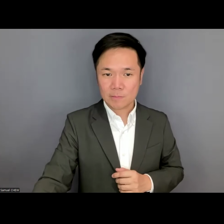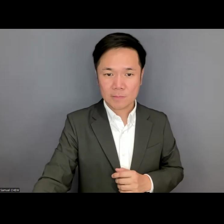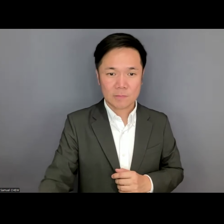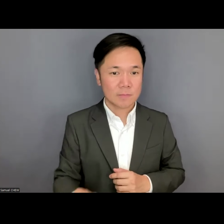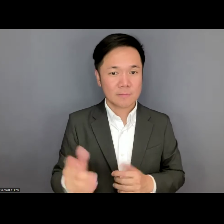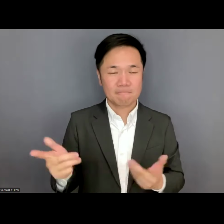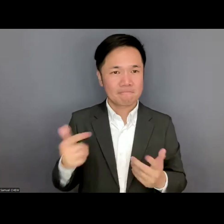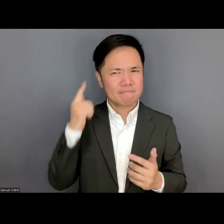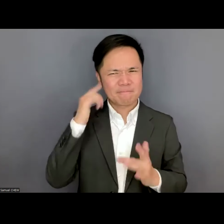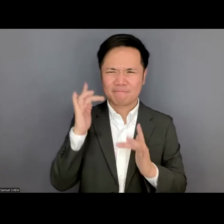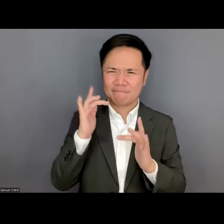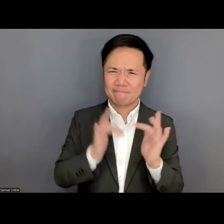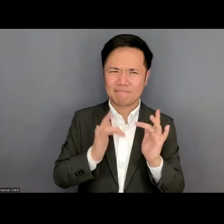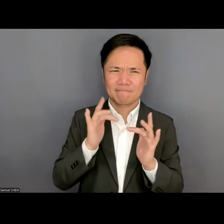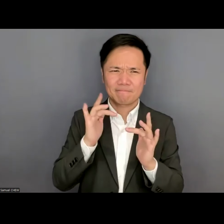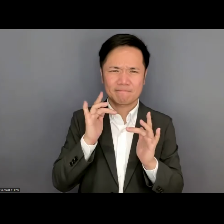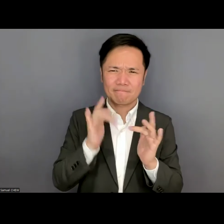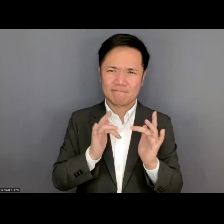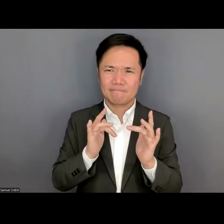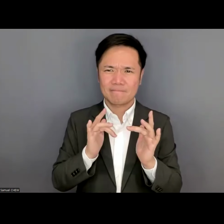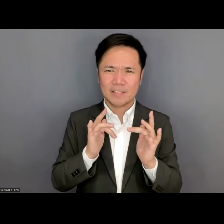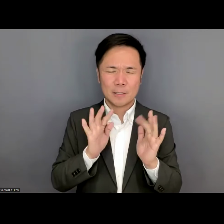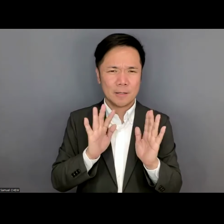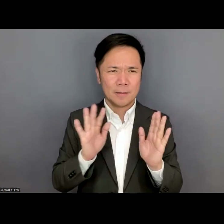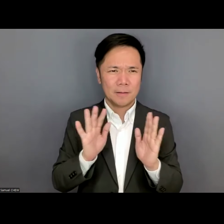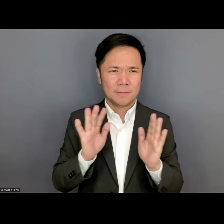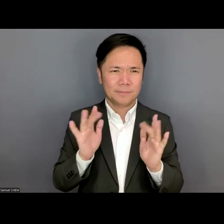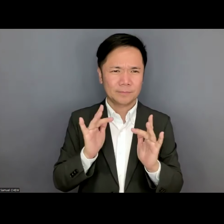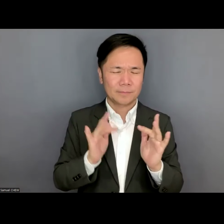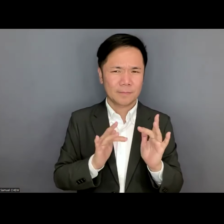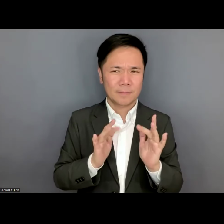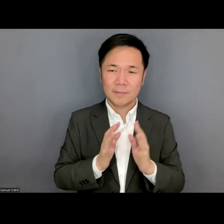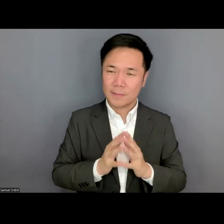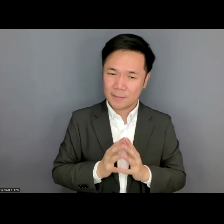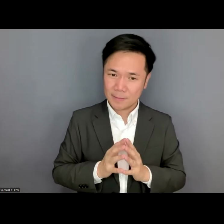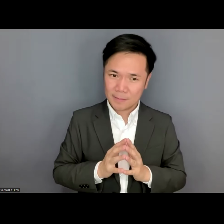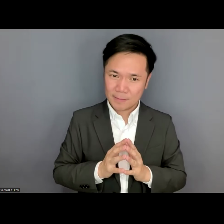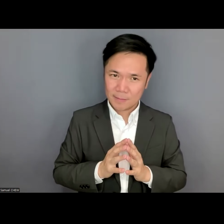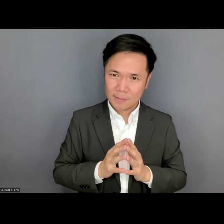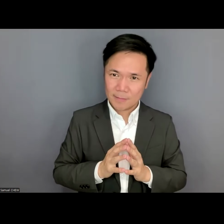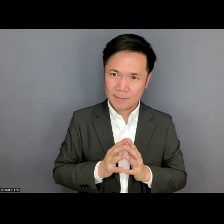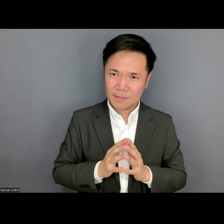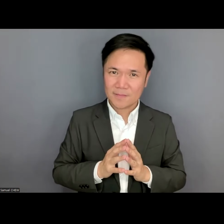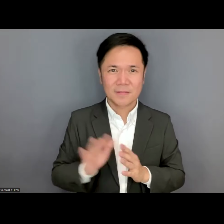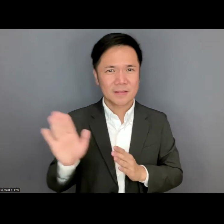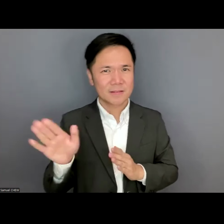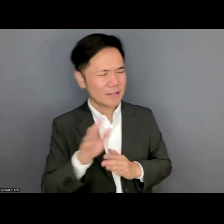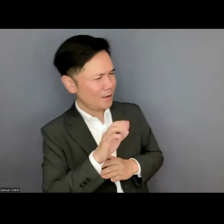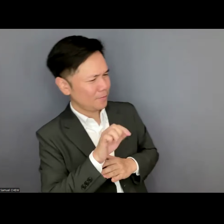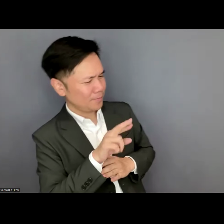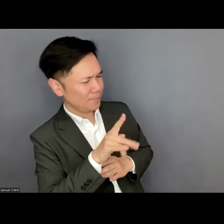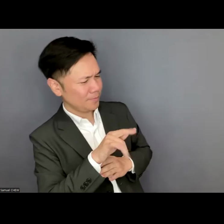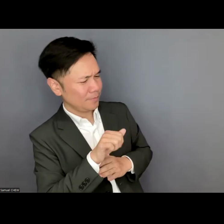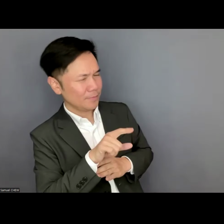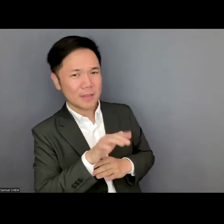étant aussi jeune, de diriger ce segment. Sylvia, I'm so Qui sorry. I'm going to s'aligne interrupt.